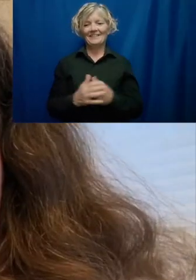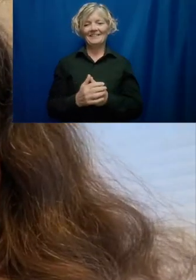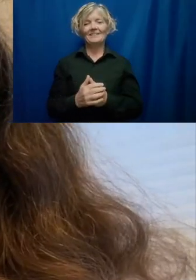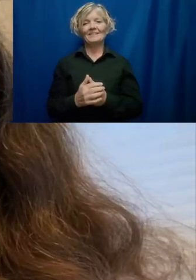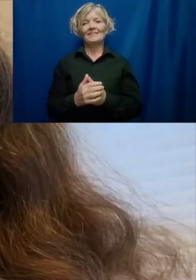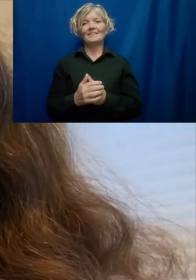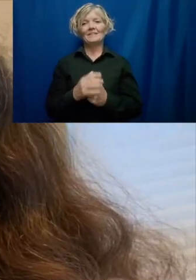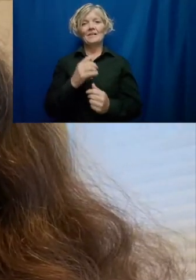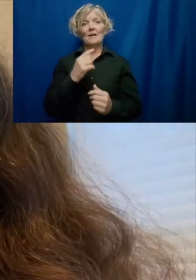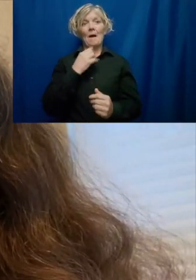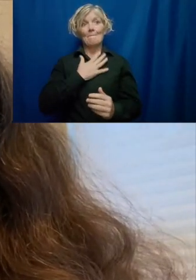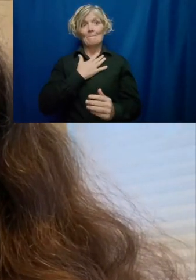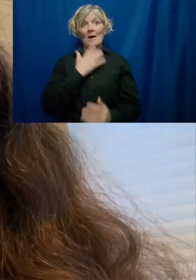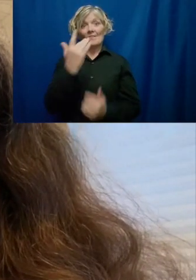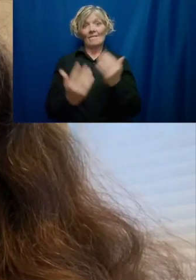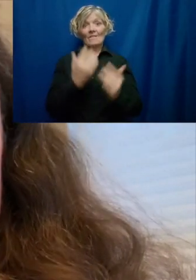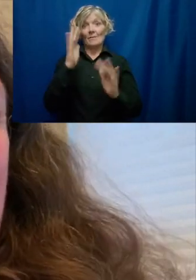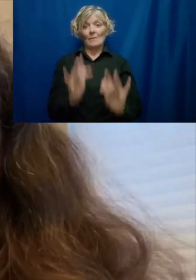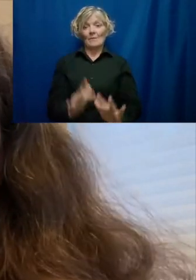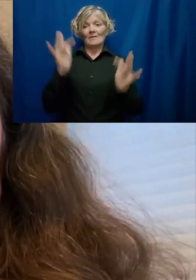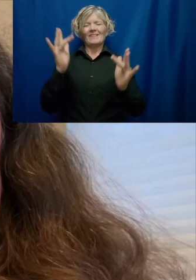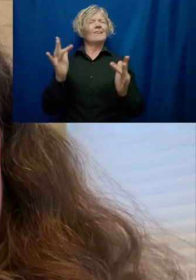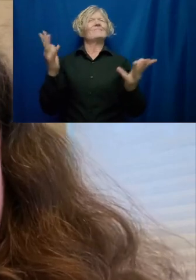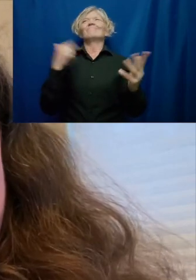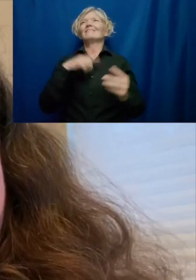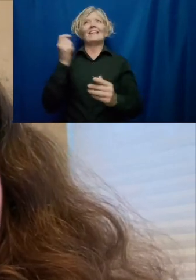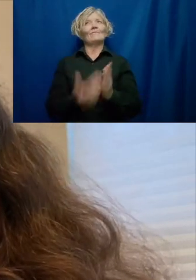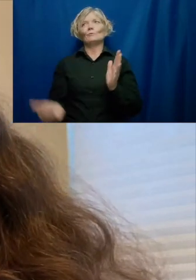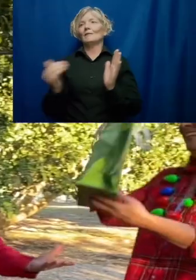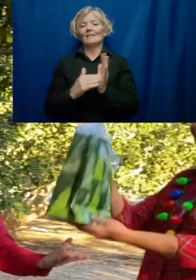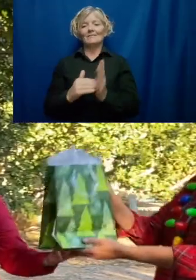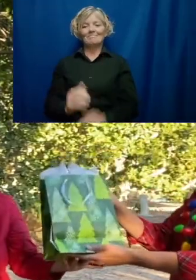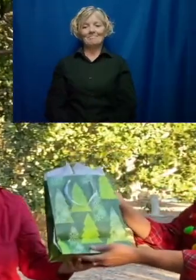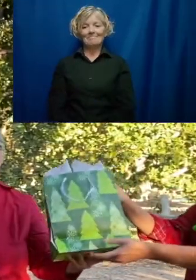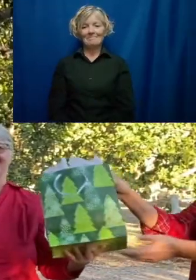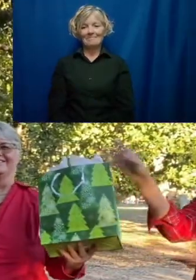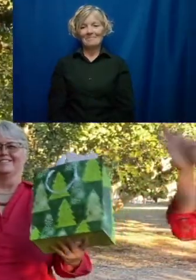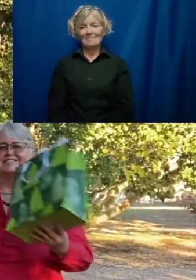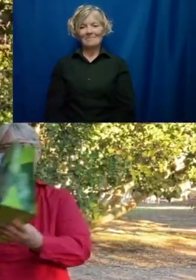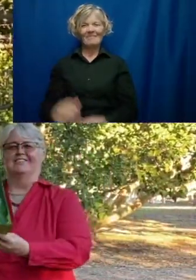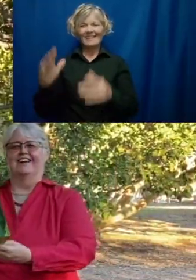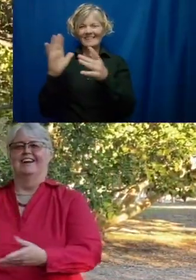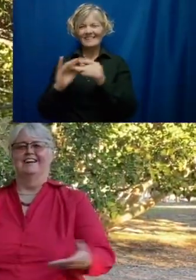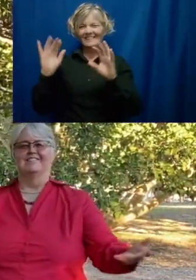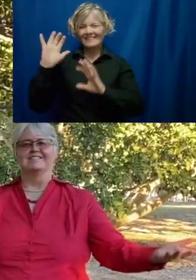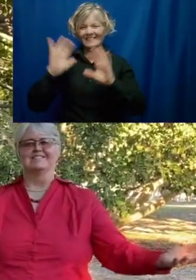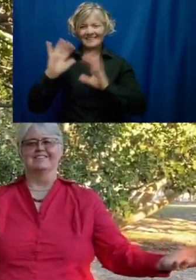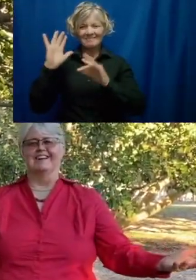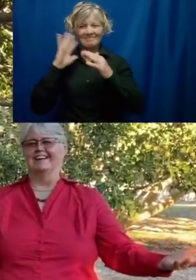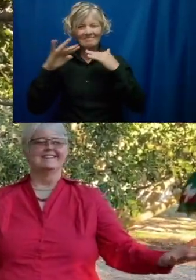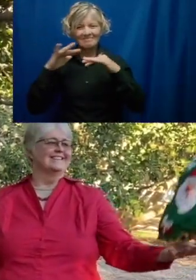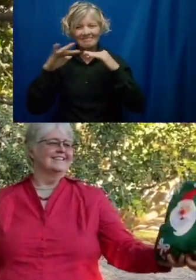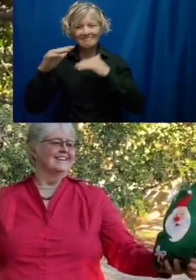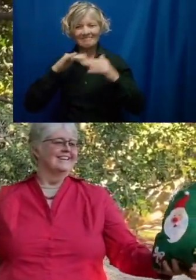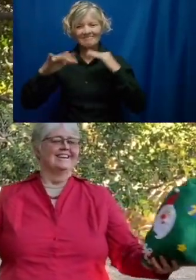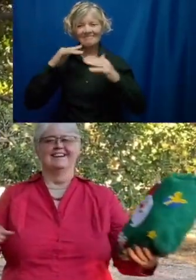Mind the fire that blazes bright and a circle. I'm gonna do it again. You better clean up over there, people.